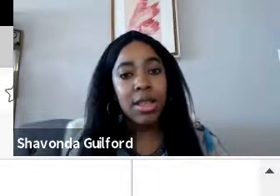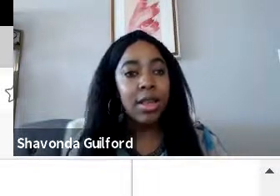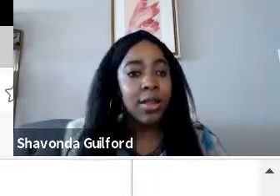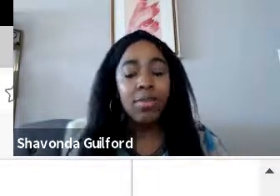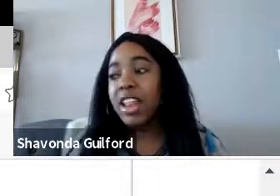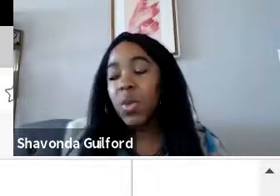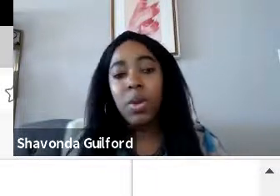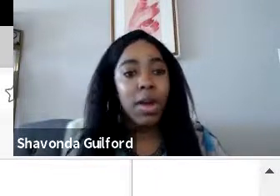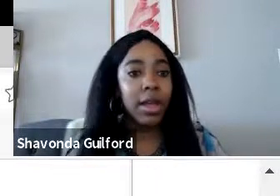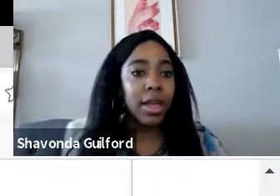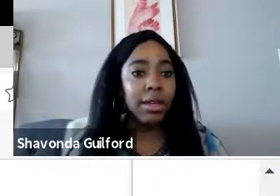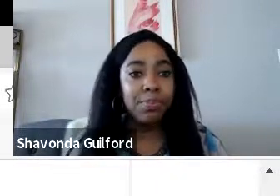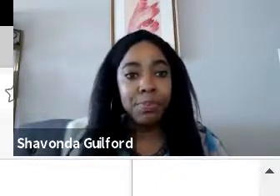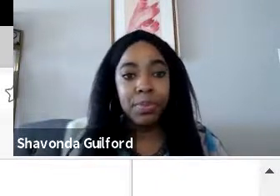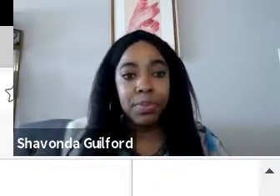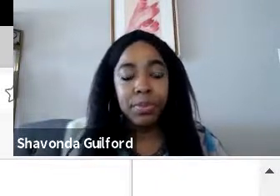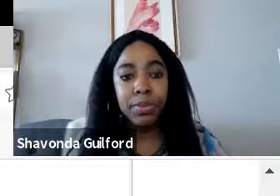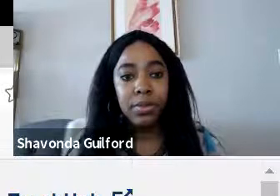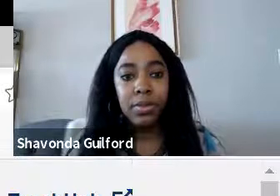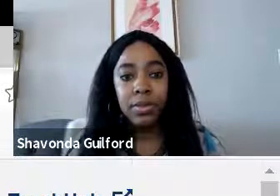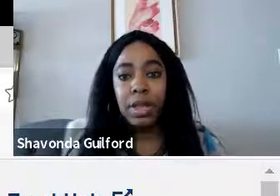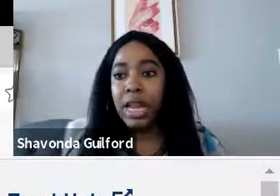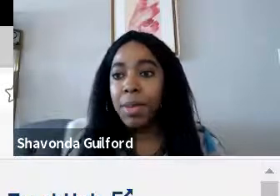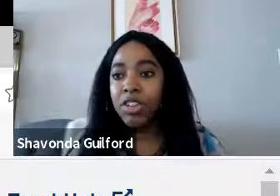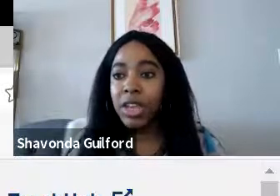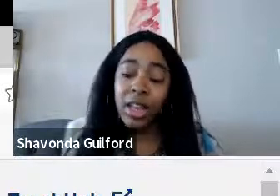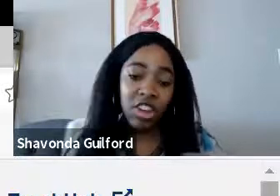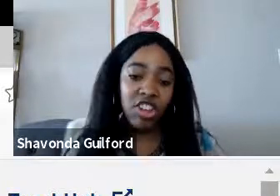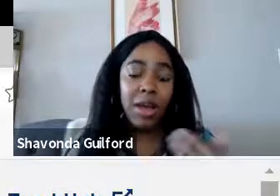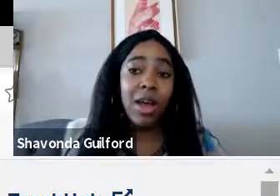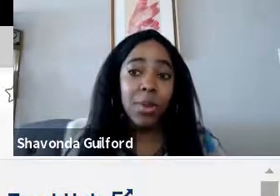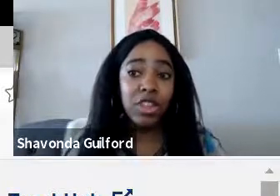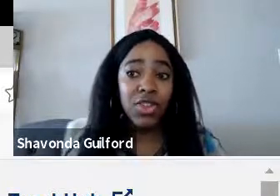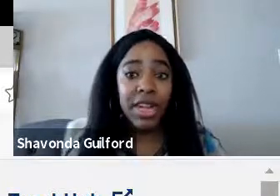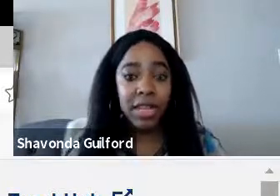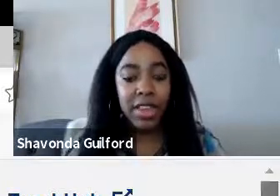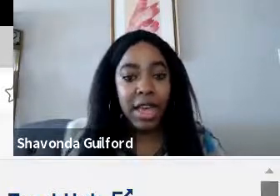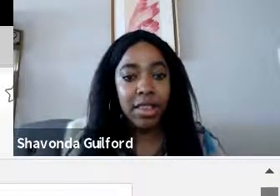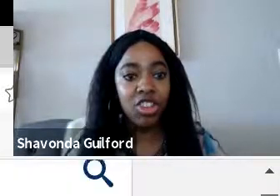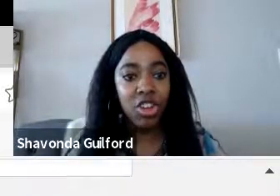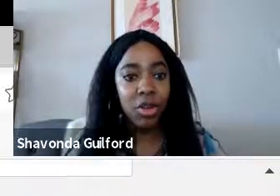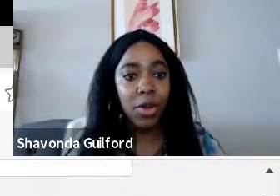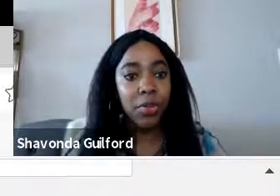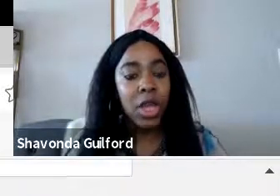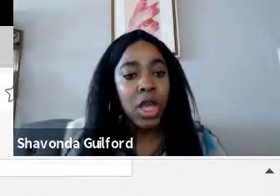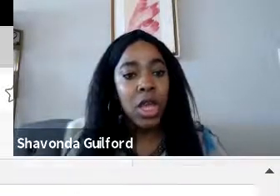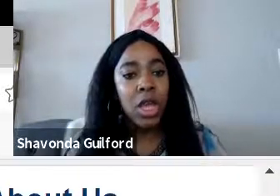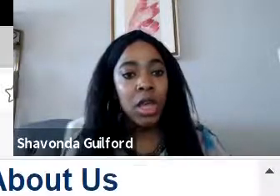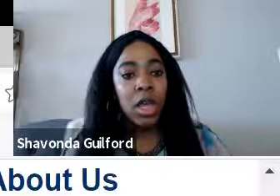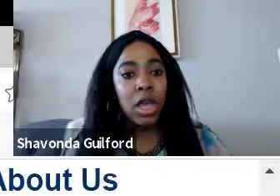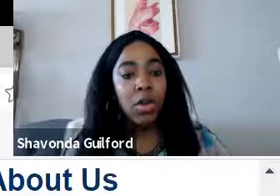Resources. That's where we want to click. And and in the chat box, I'll put the direct link to the Ask and Share for